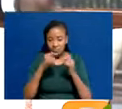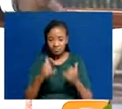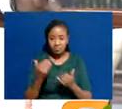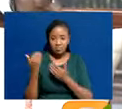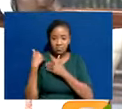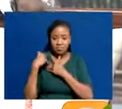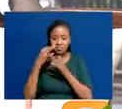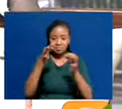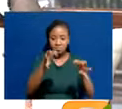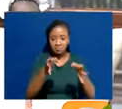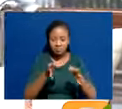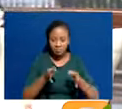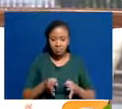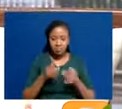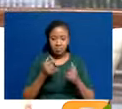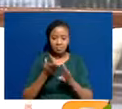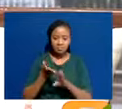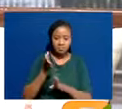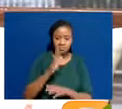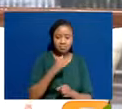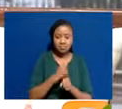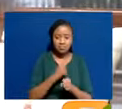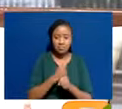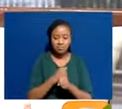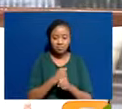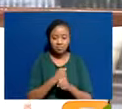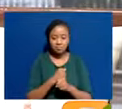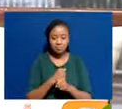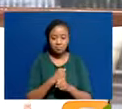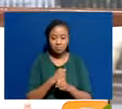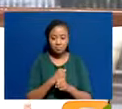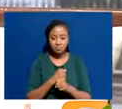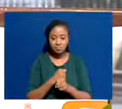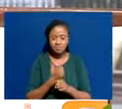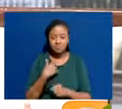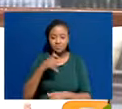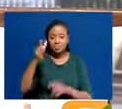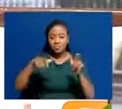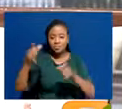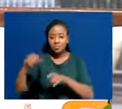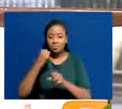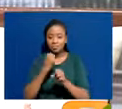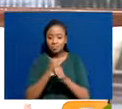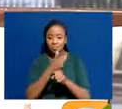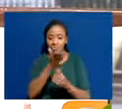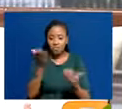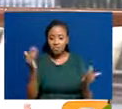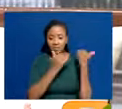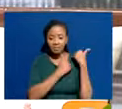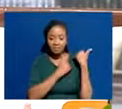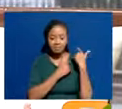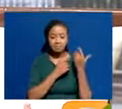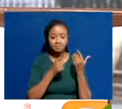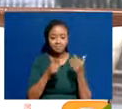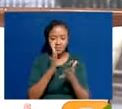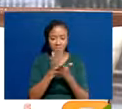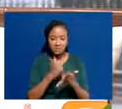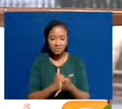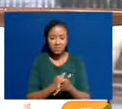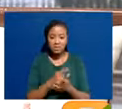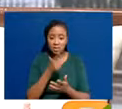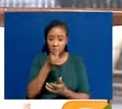into the barrows. So there's somebody, and we're deploying our staff there, there's somebody in charge of the people working here in this sector, and you can account